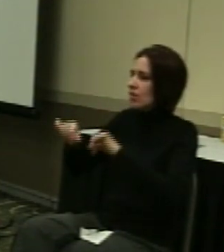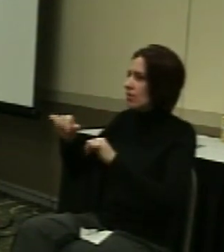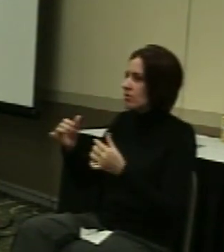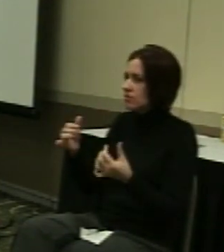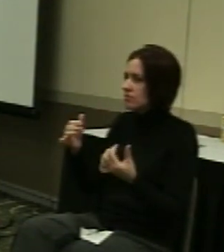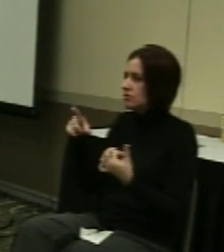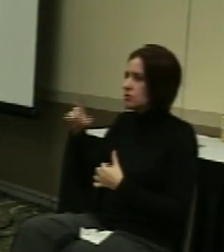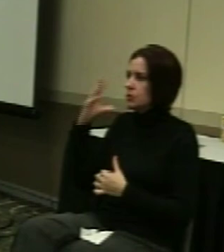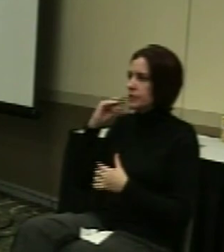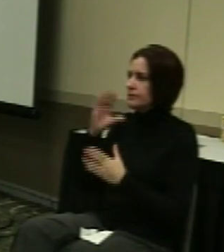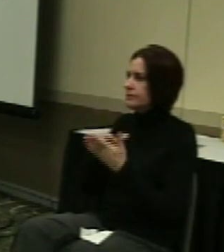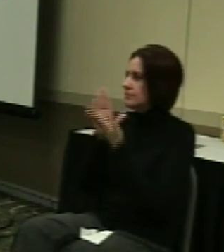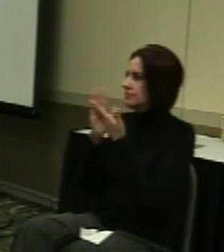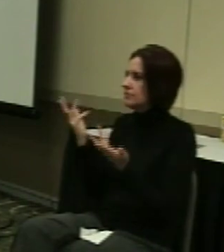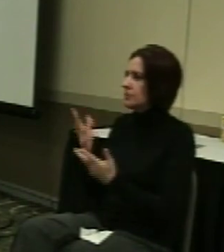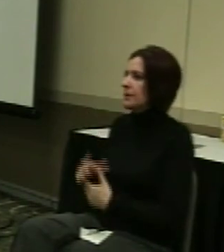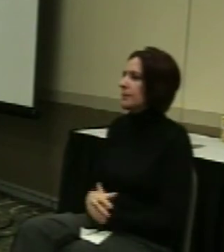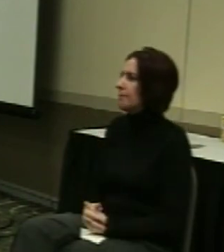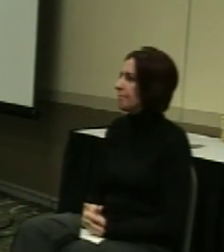encountered?